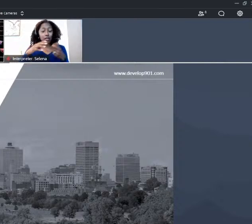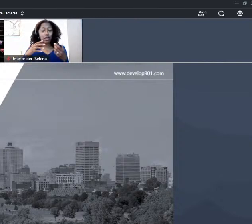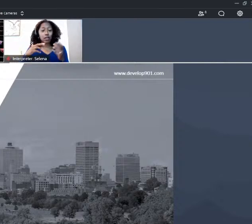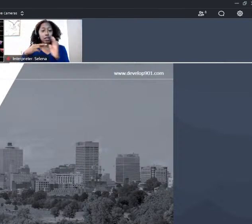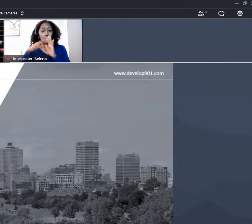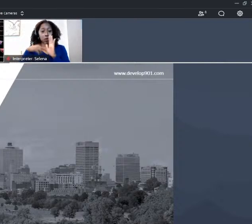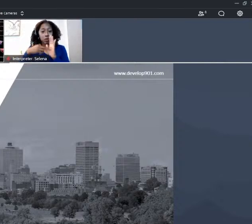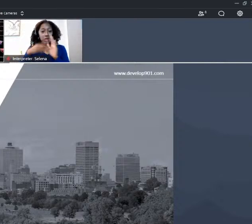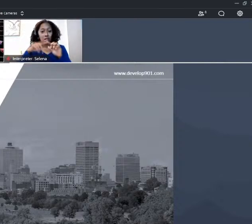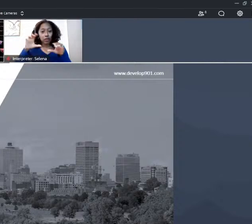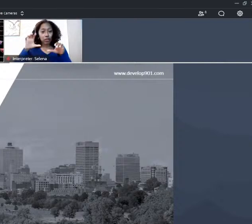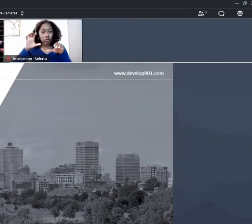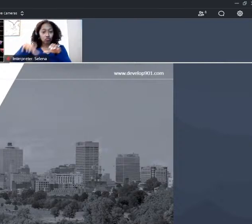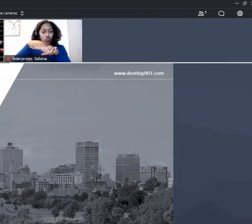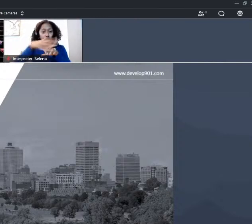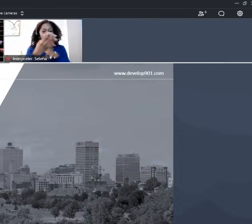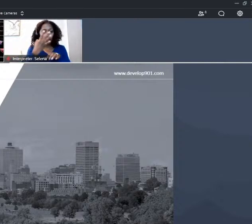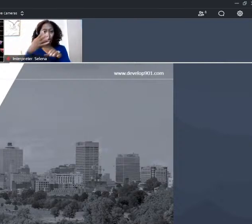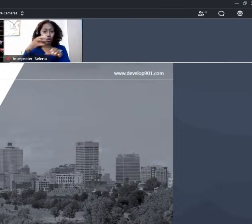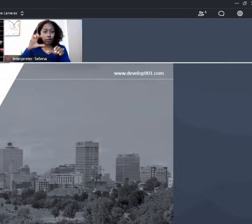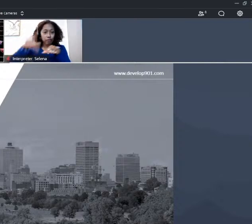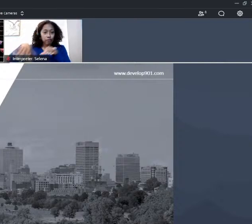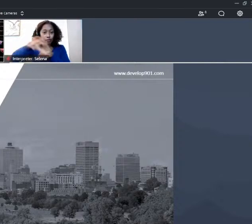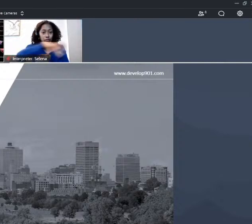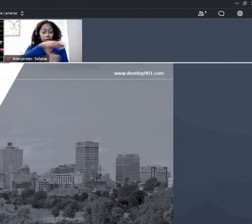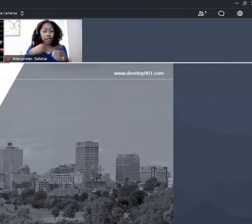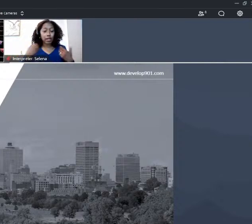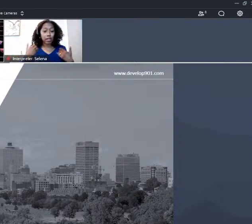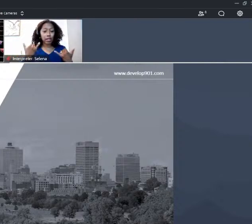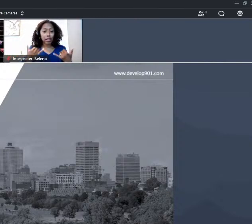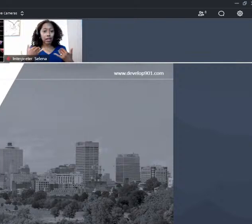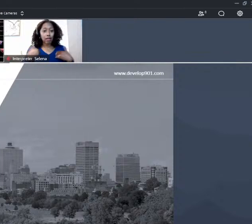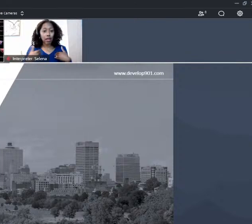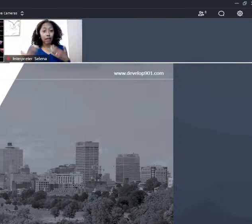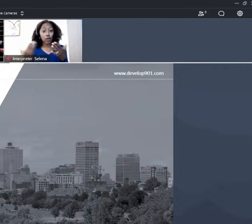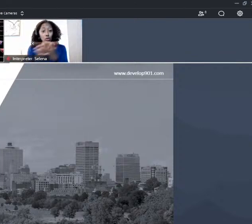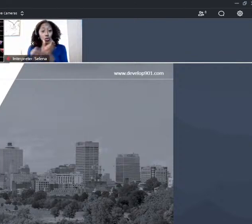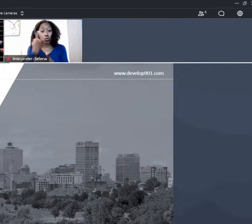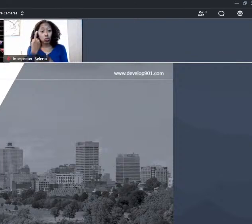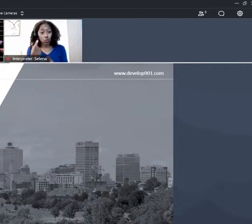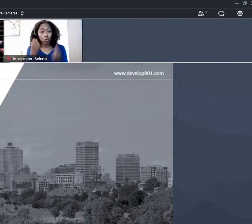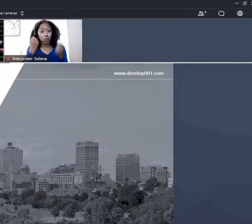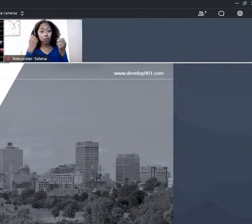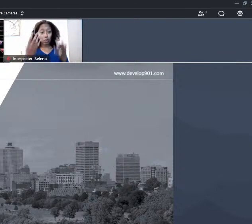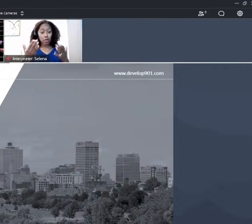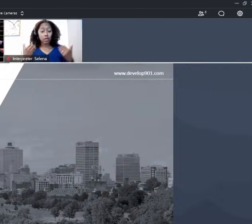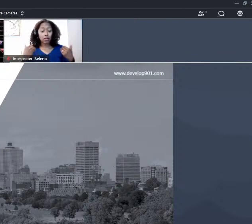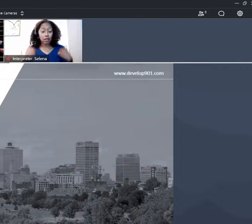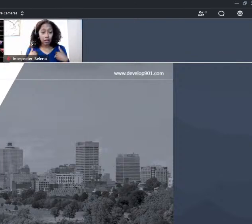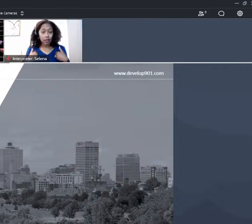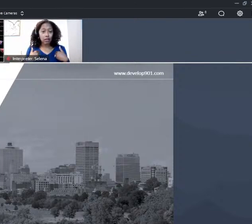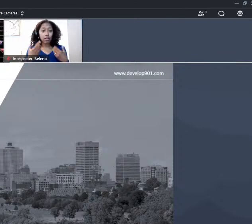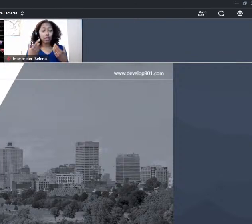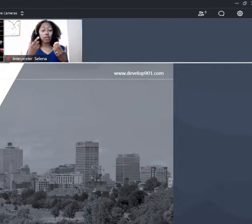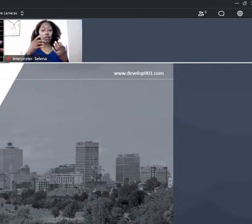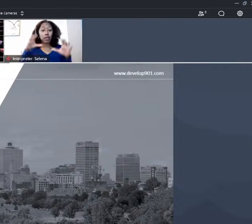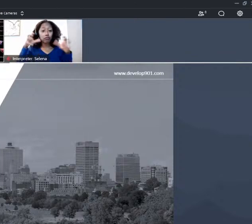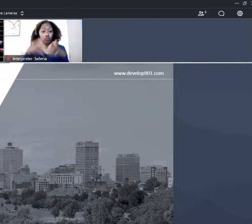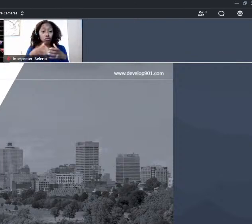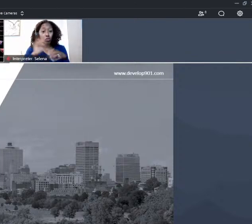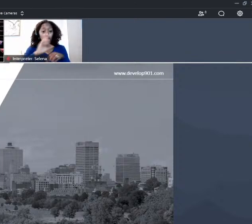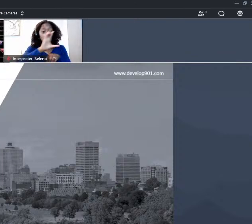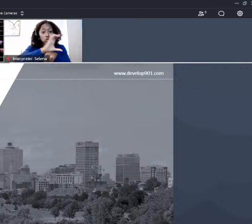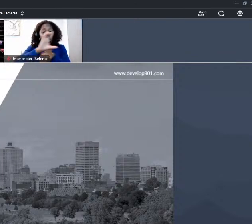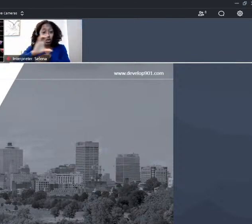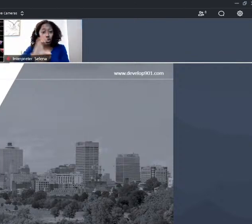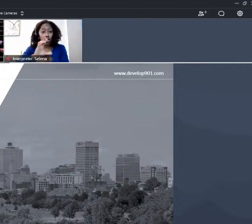the time. We now have a new one, which many of you all may be aware of. They were all held at churches. So we had one